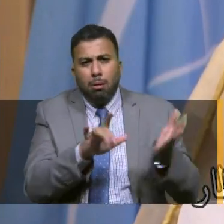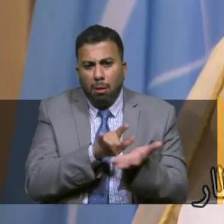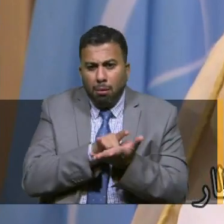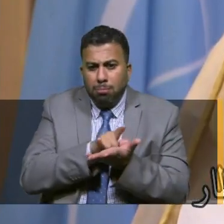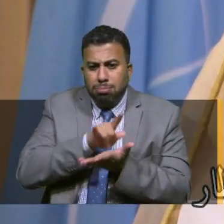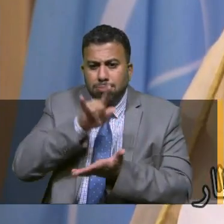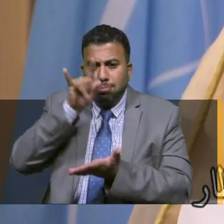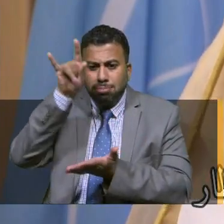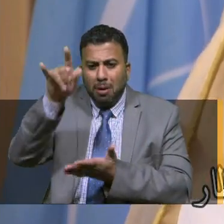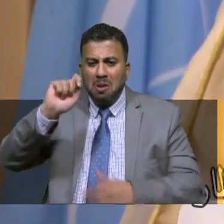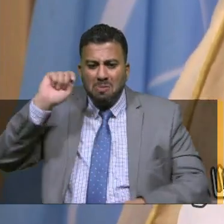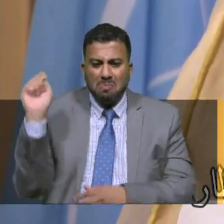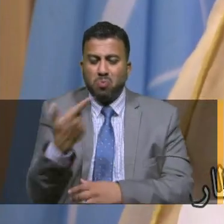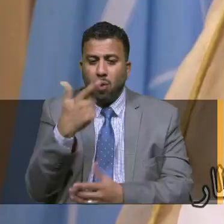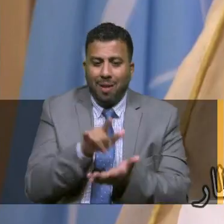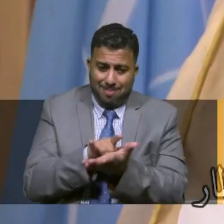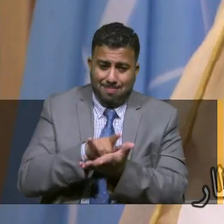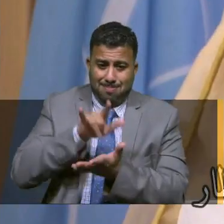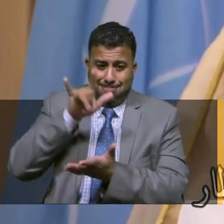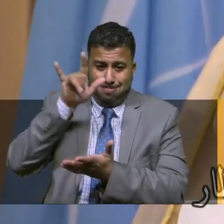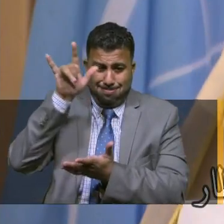and I ran to the